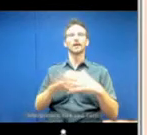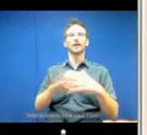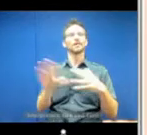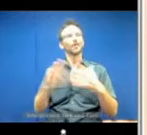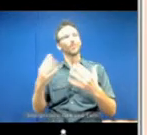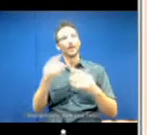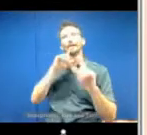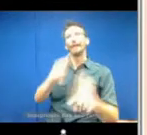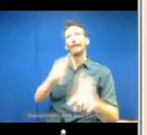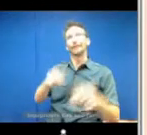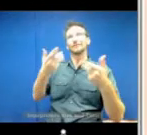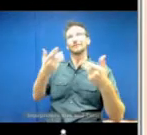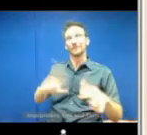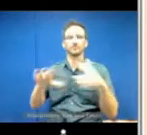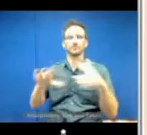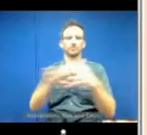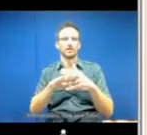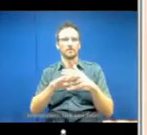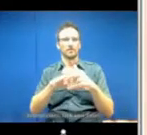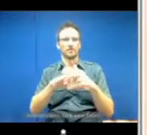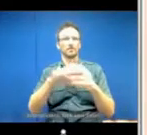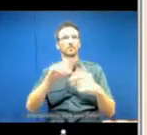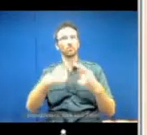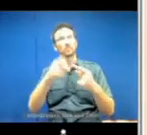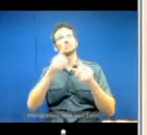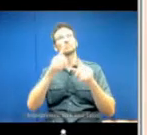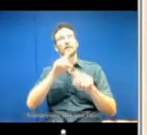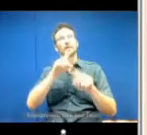But once you give the answer, I'm happy to take breaks.